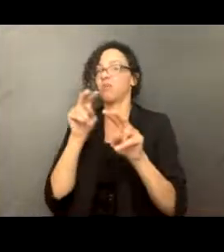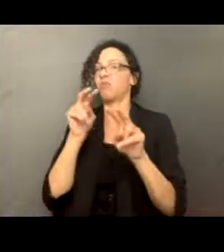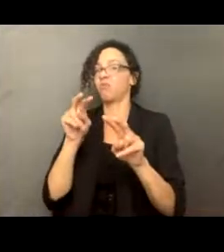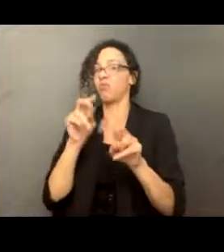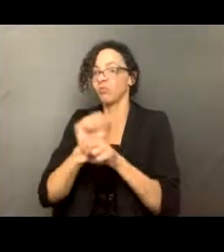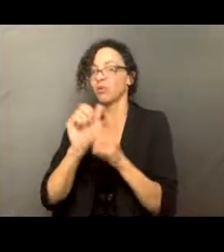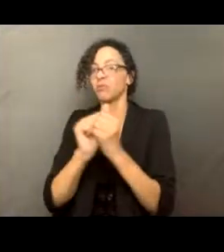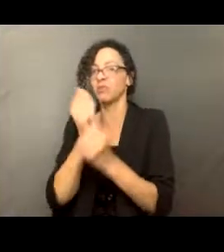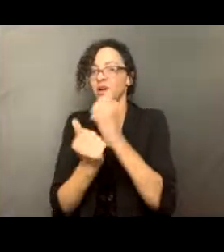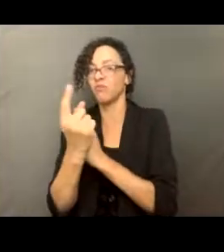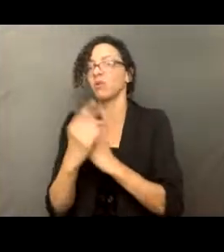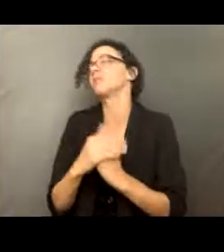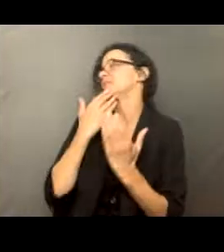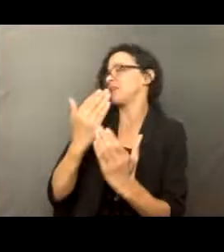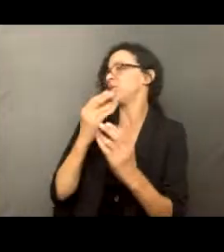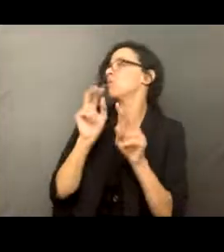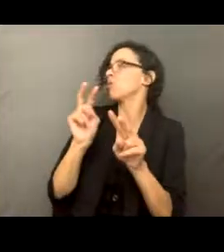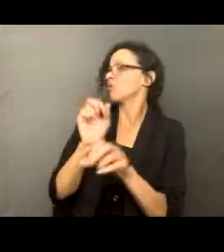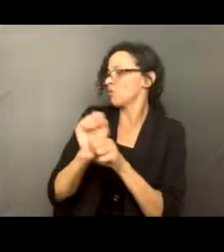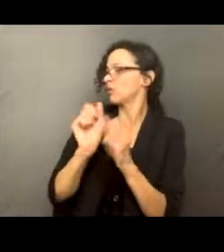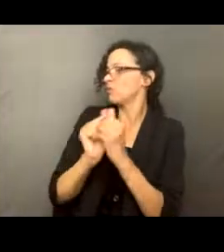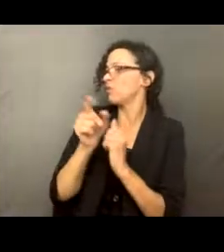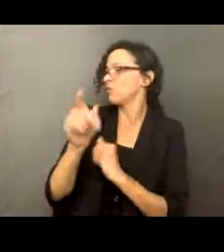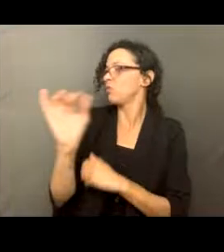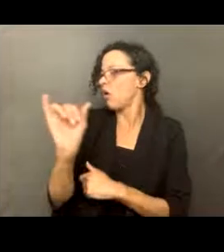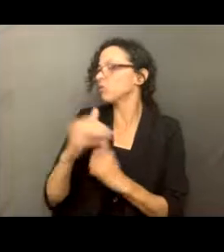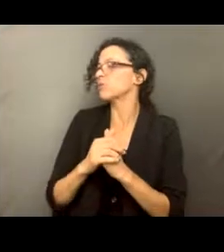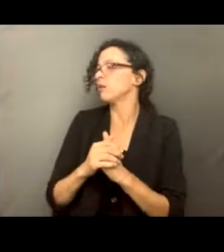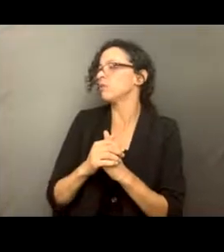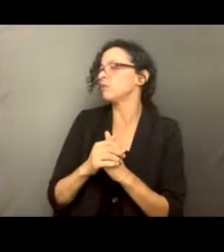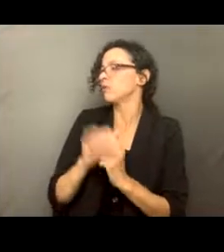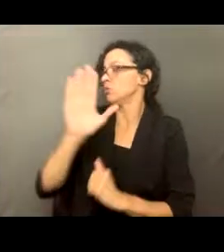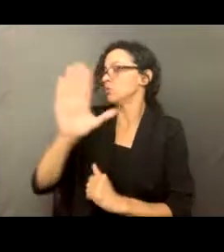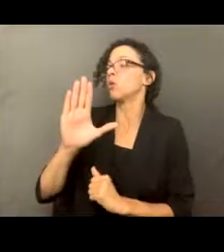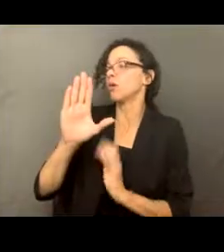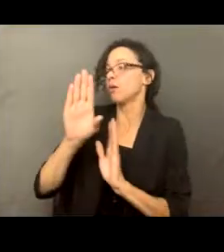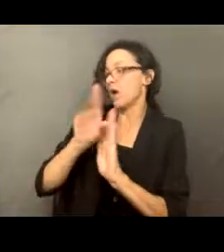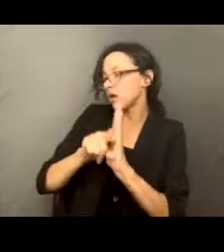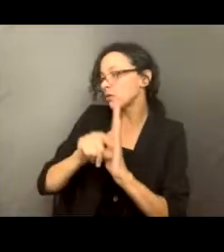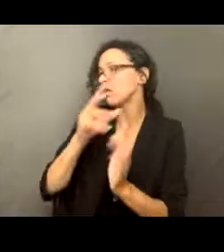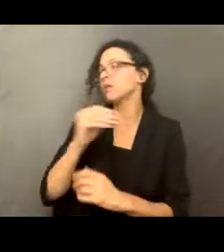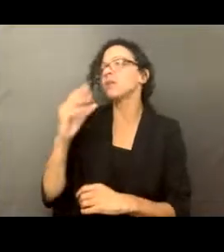forward to working with you also, and your experience and background I know will be invaluable.